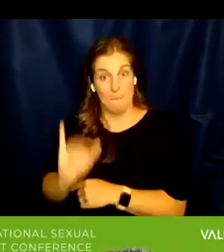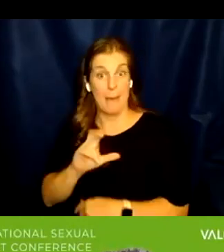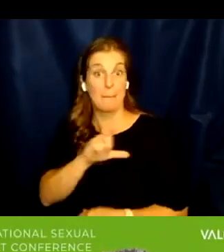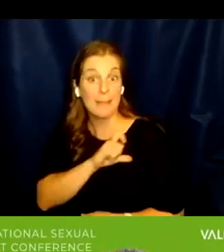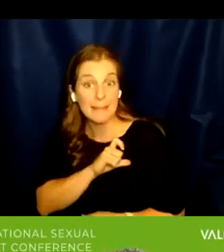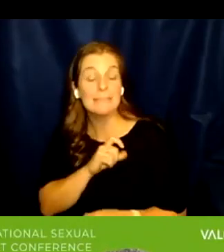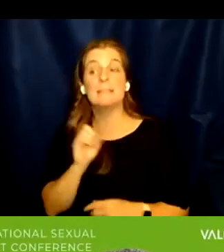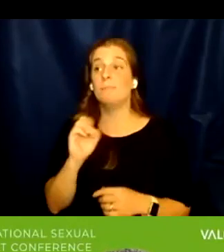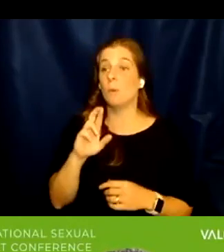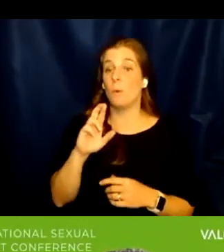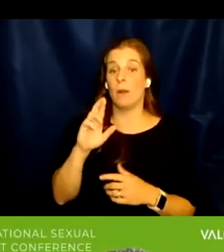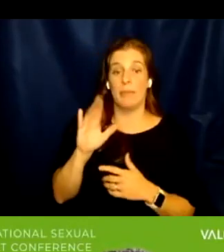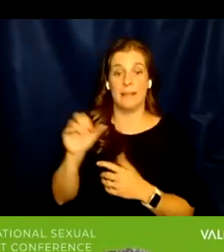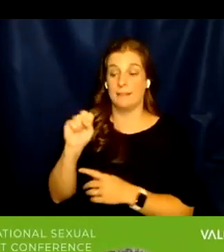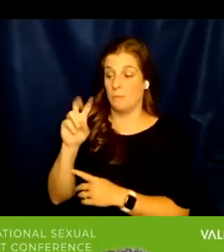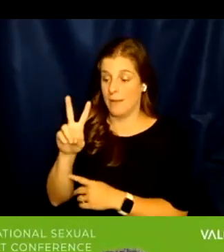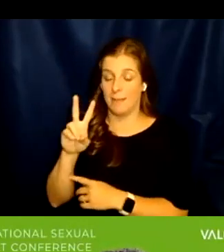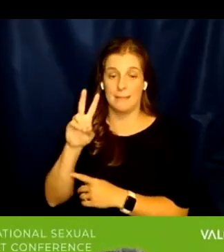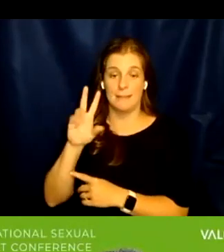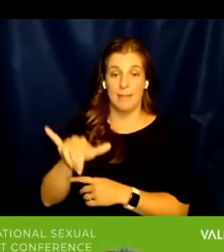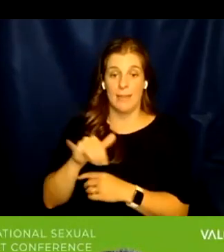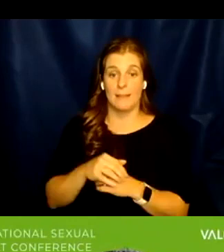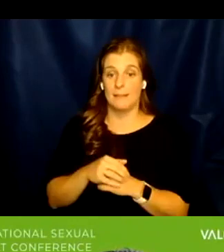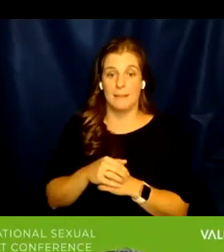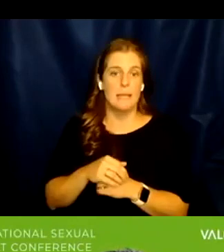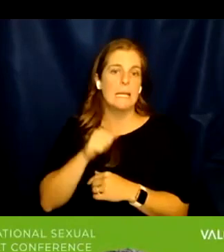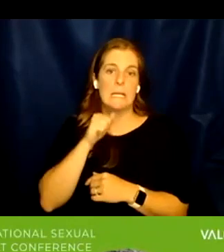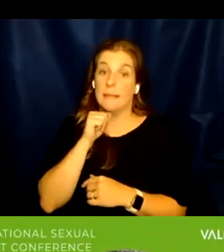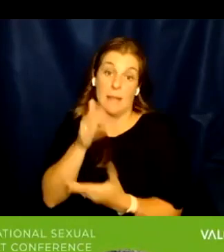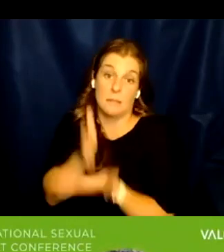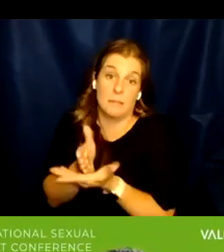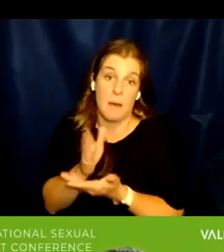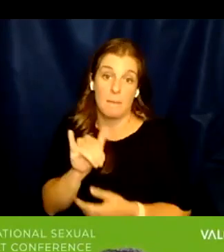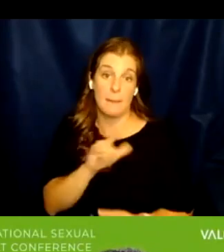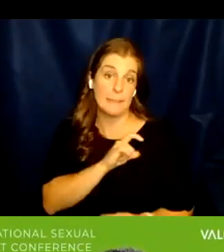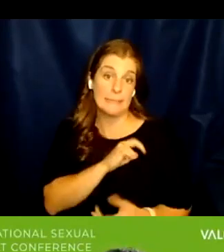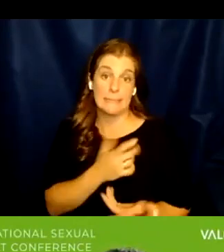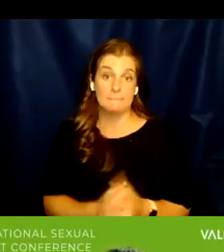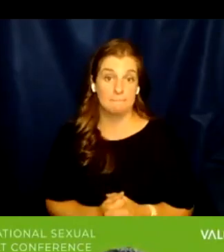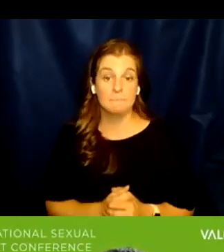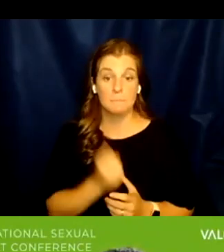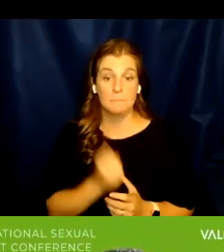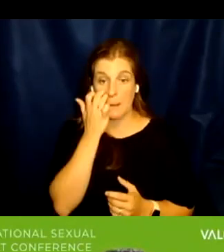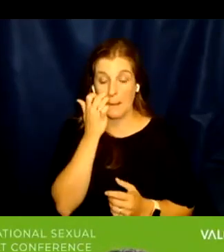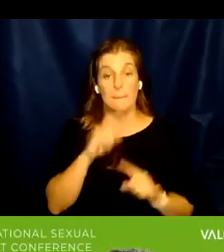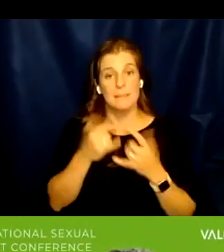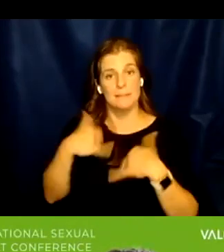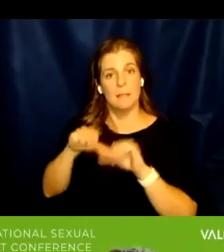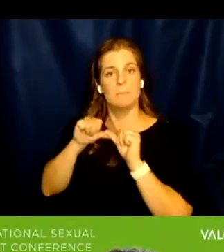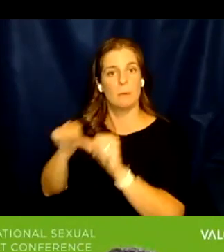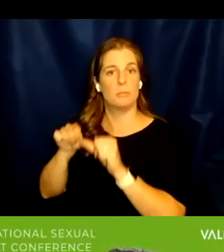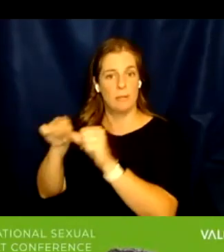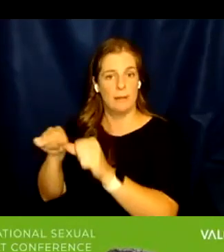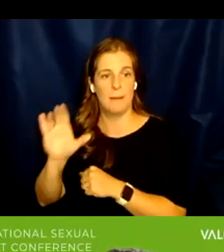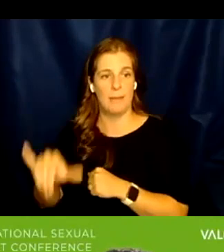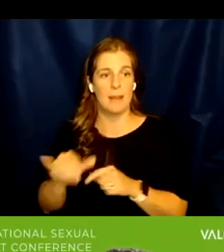criminalization, and sexual violence that is not stopped by policing and criminalization, but rather perpetrated by it. And we hope that